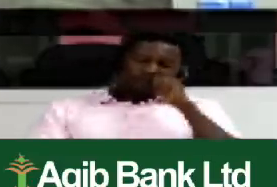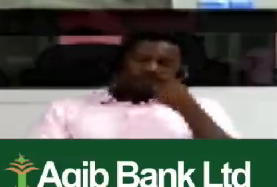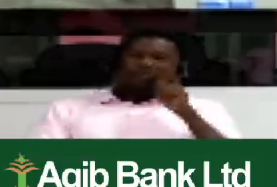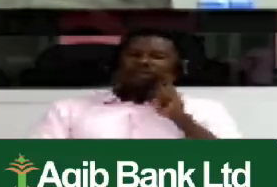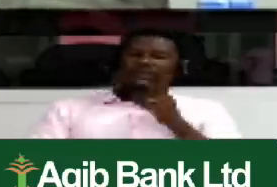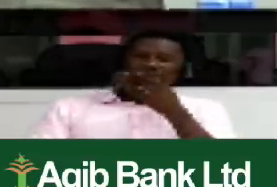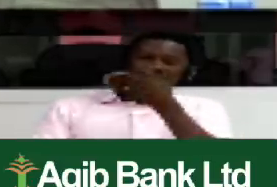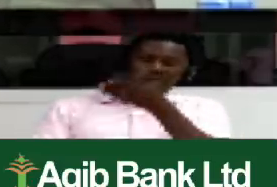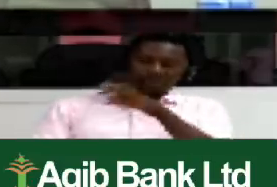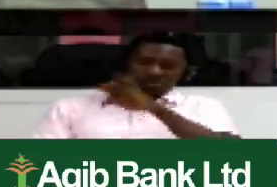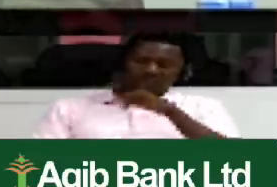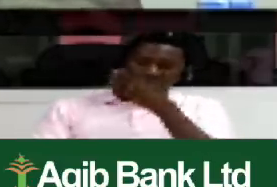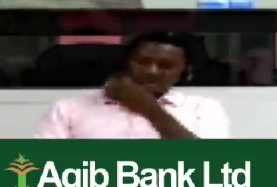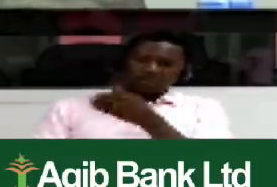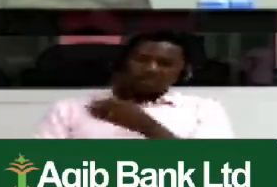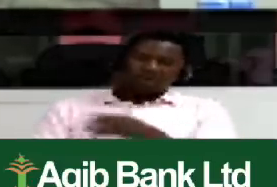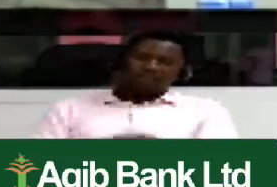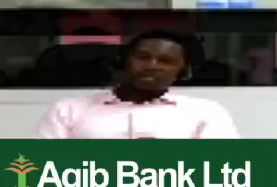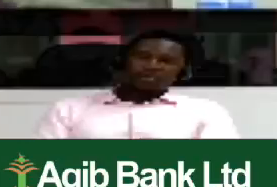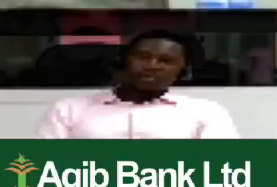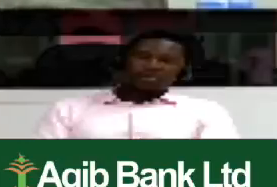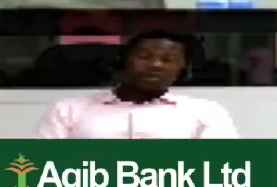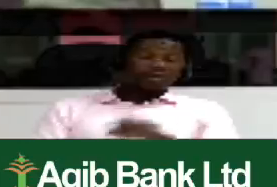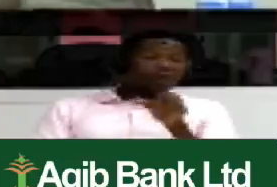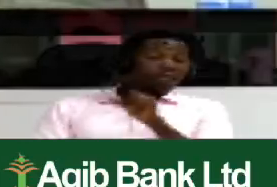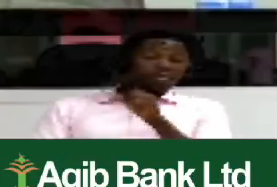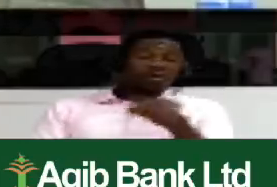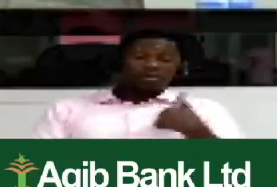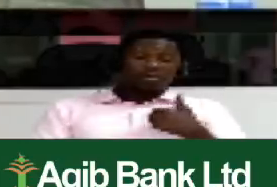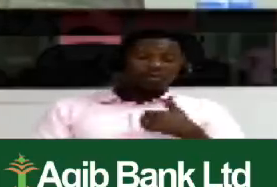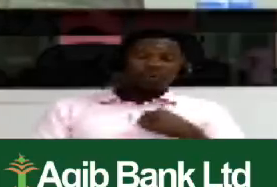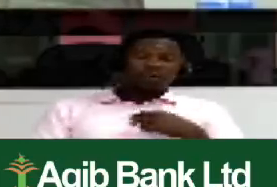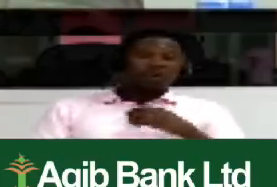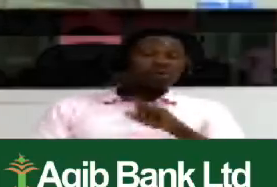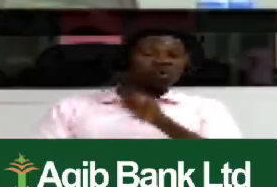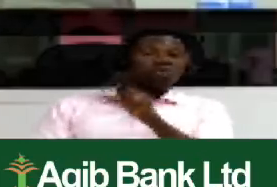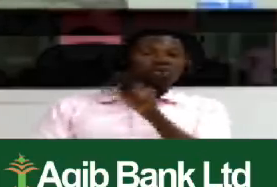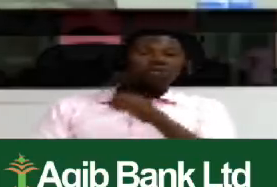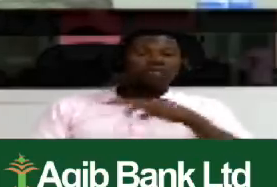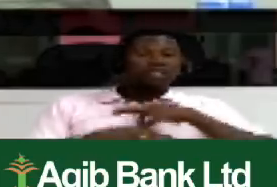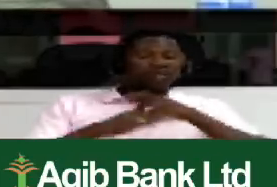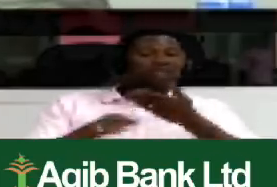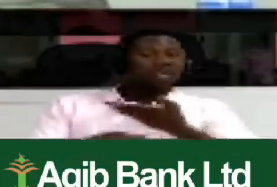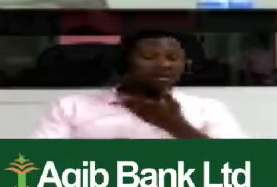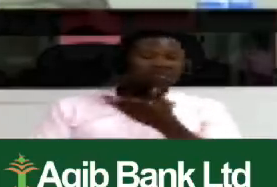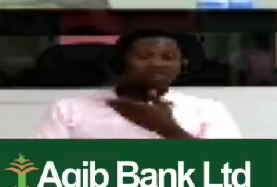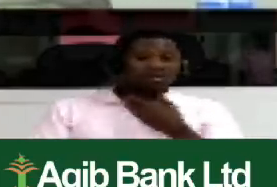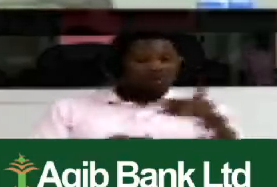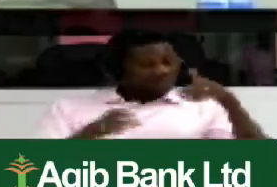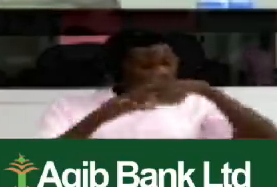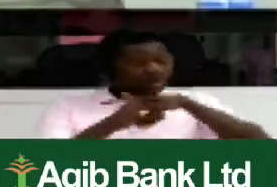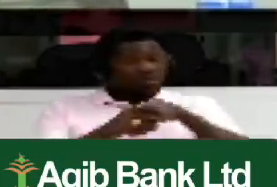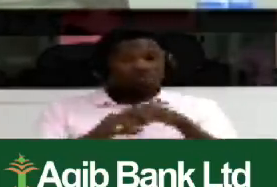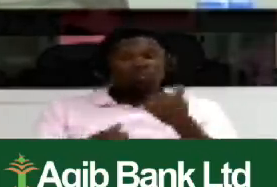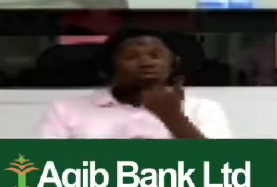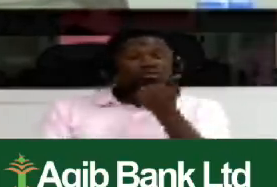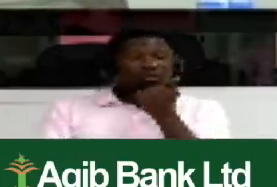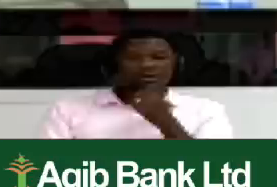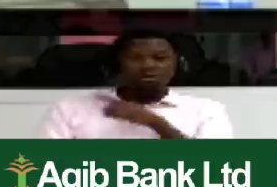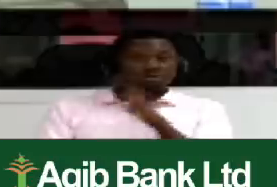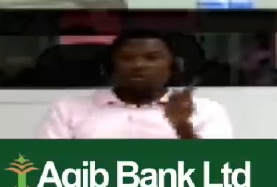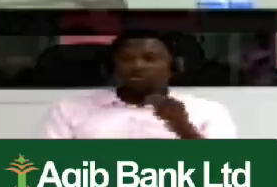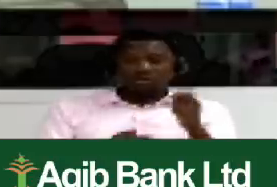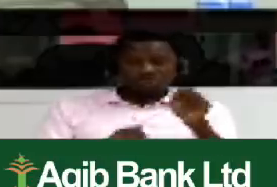because people with some other interest, vested interest, added onto your number and you could not control